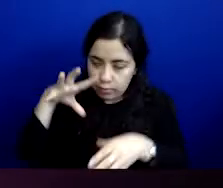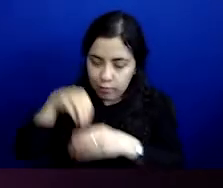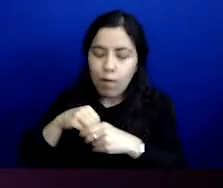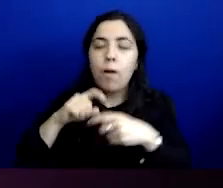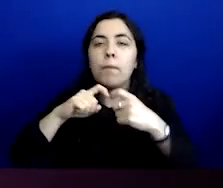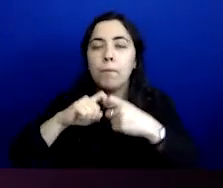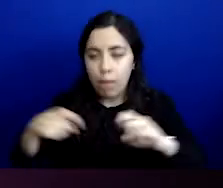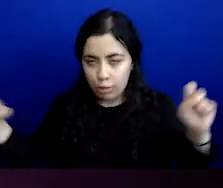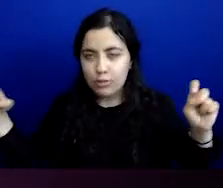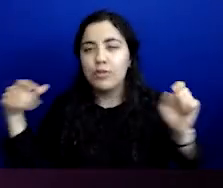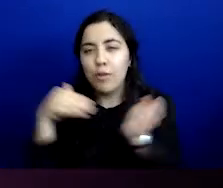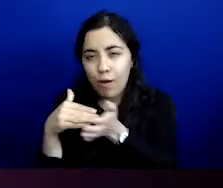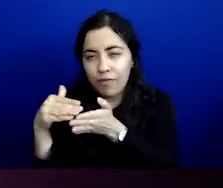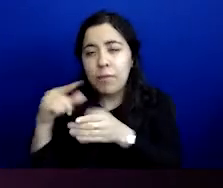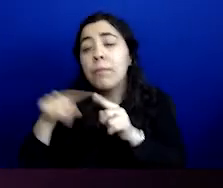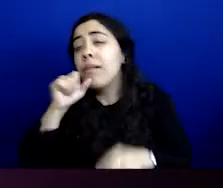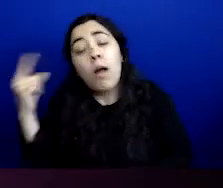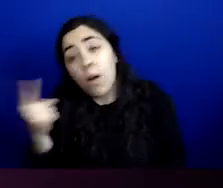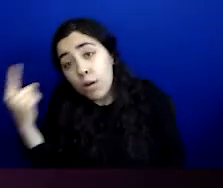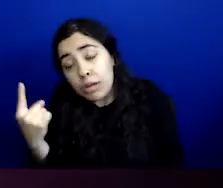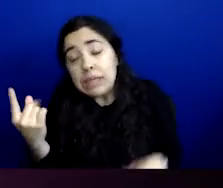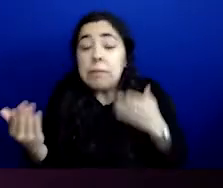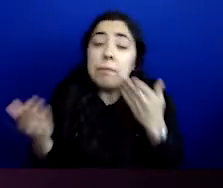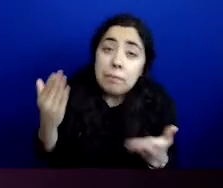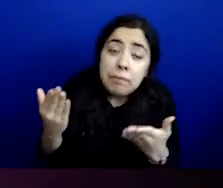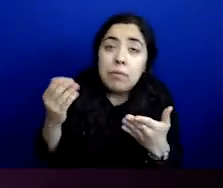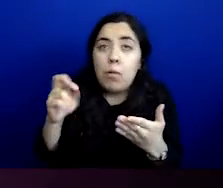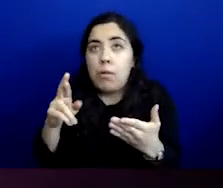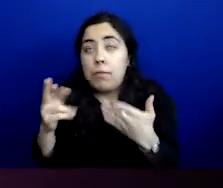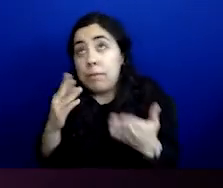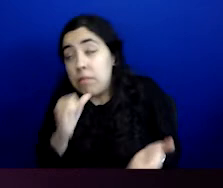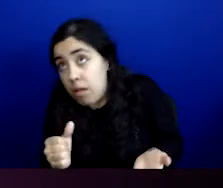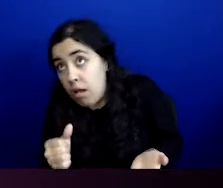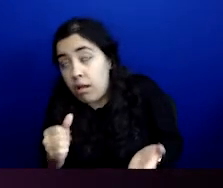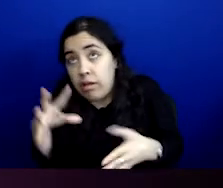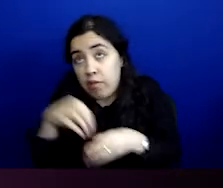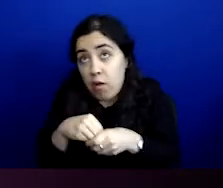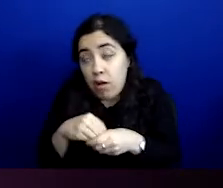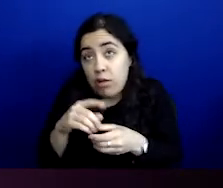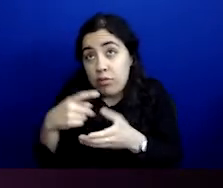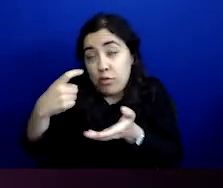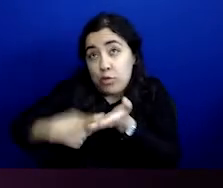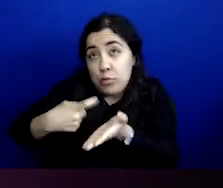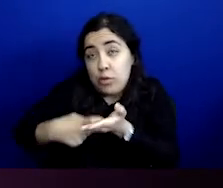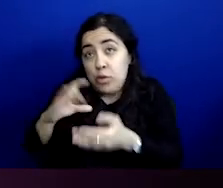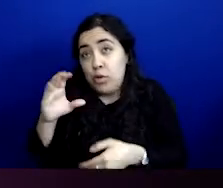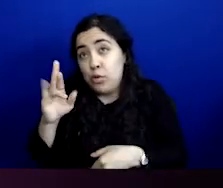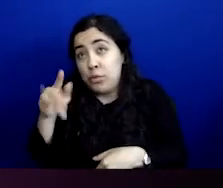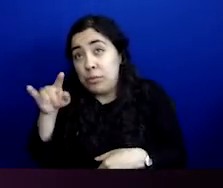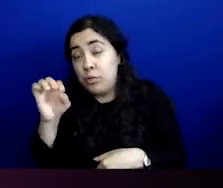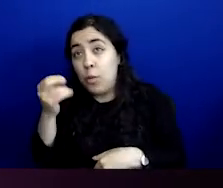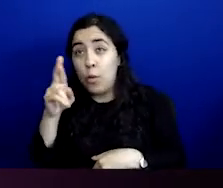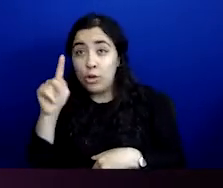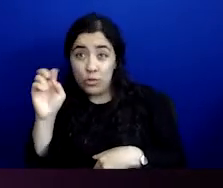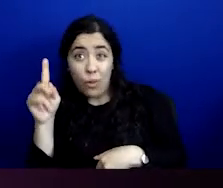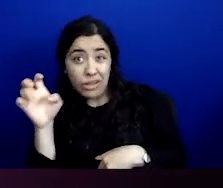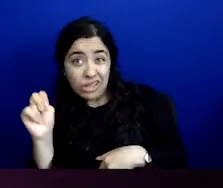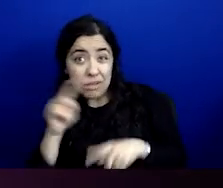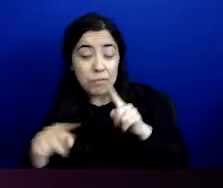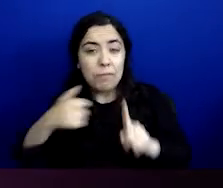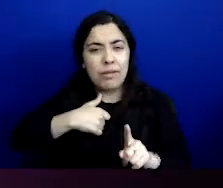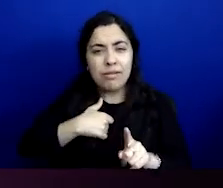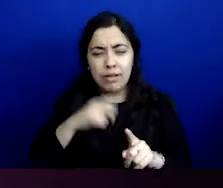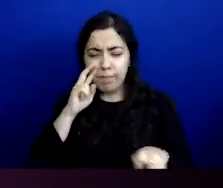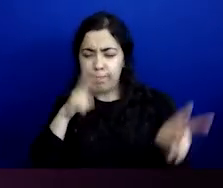but not always. Yes, it may or may not involve tokens or cryptocurrency, but I kind of bucket